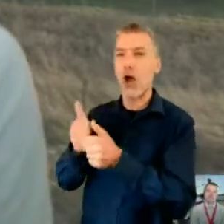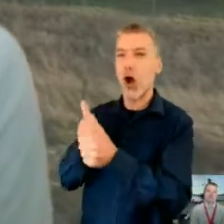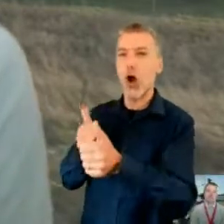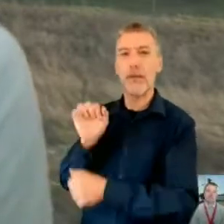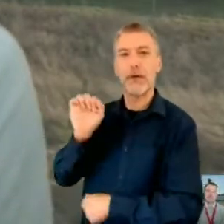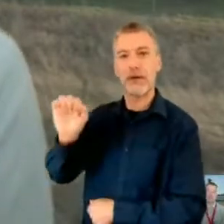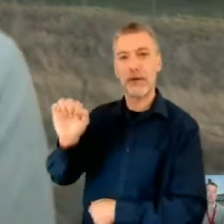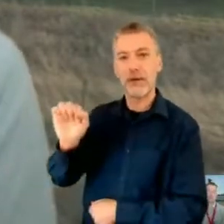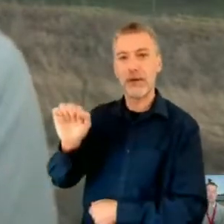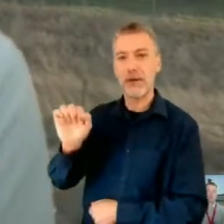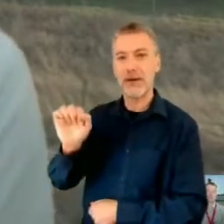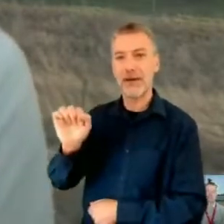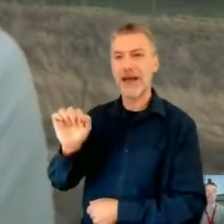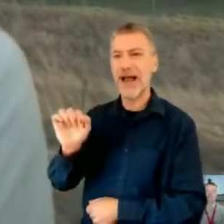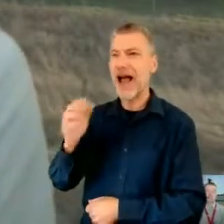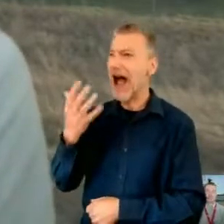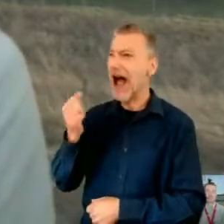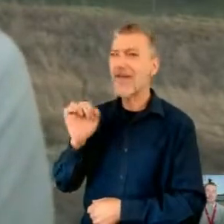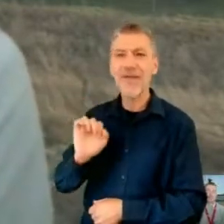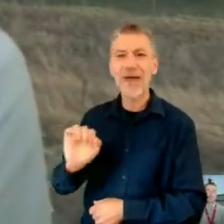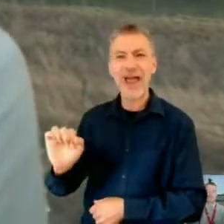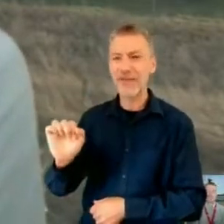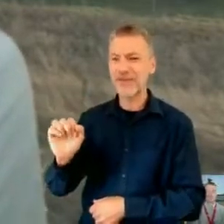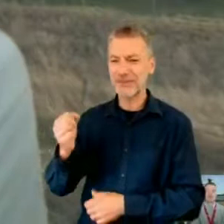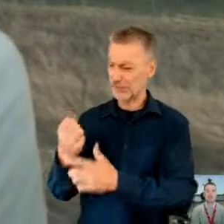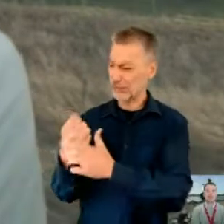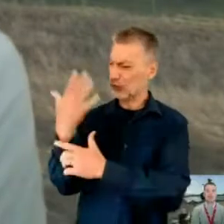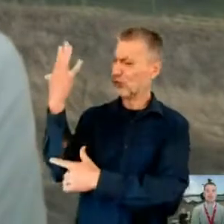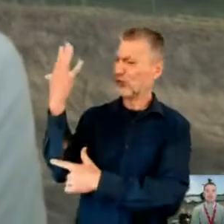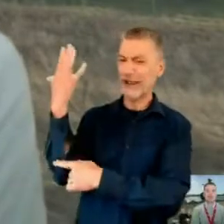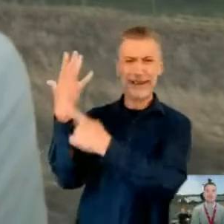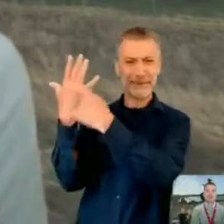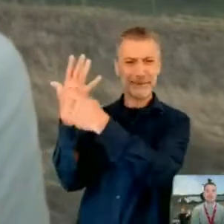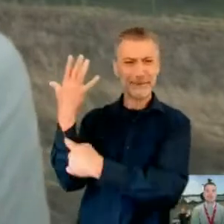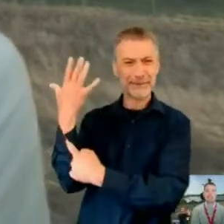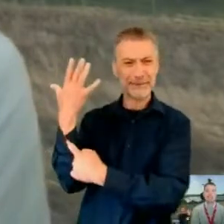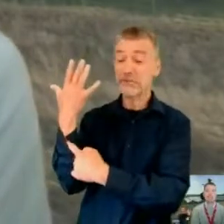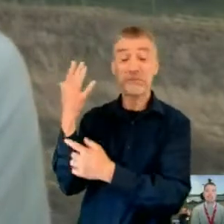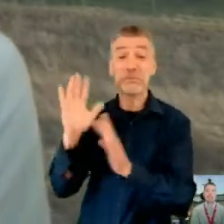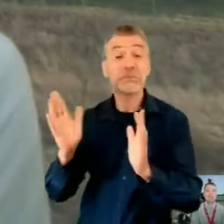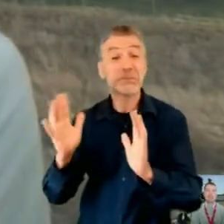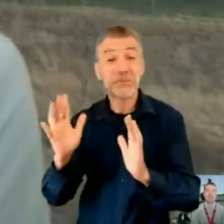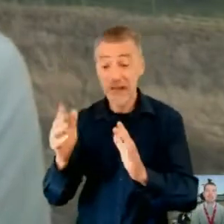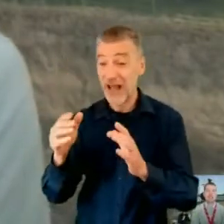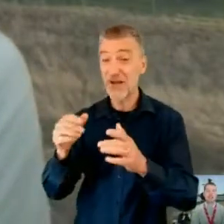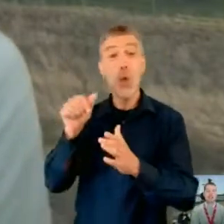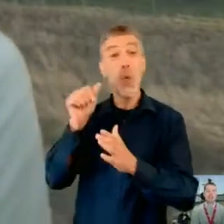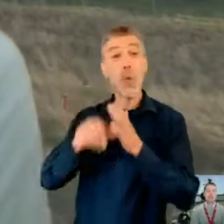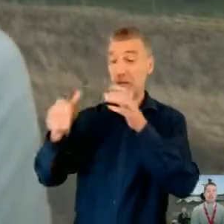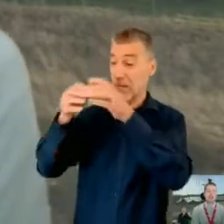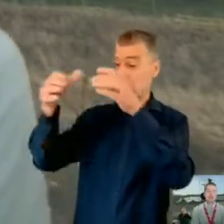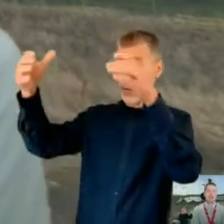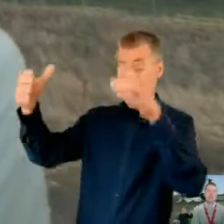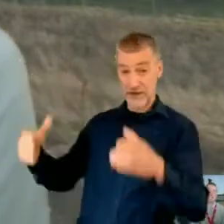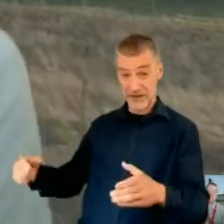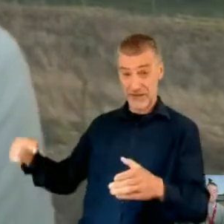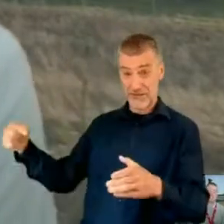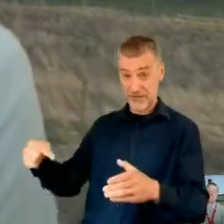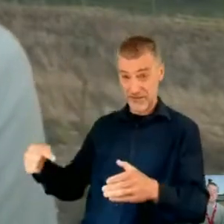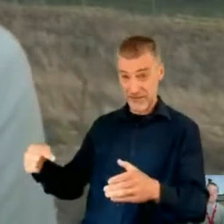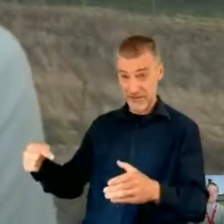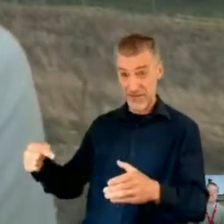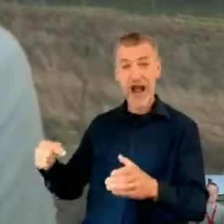It's not a tree in the sense of it looks like a tree, it's just a wooden box that's really nicely designed, but within inside it, it houses special